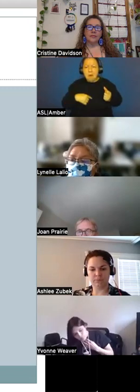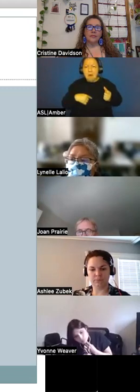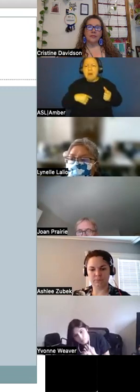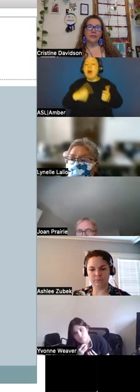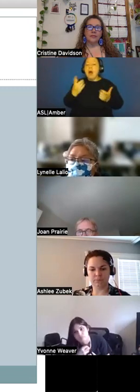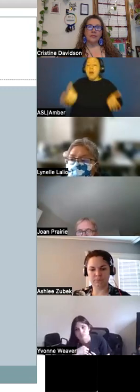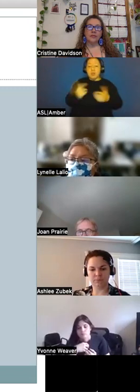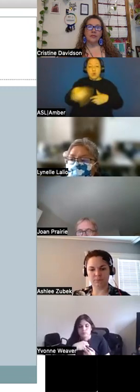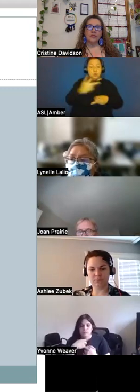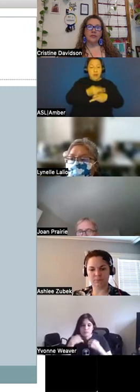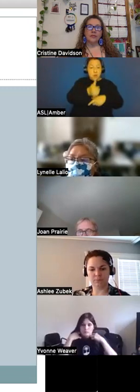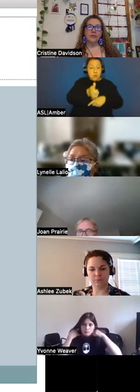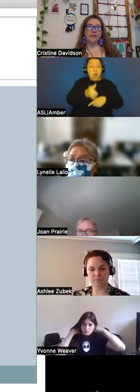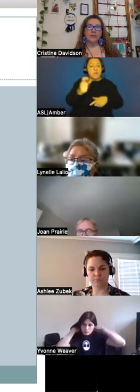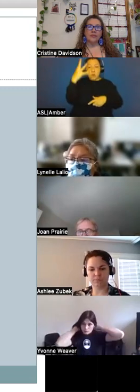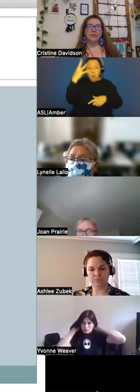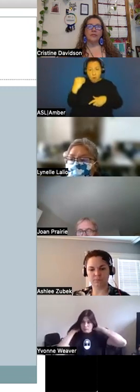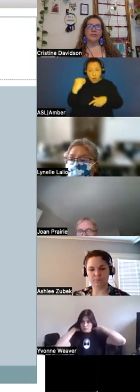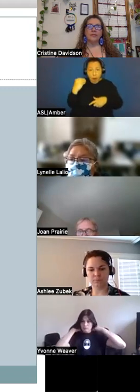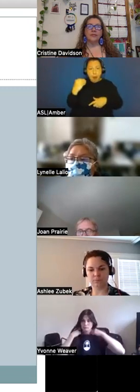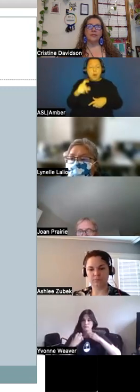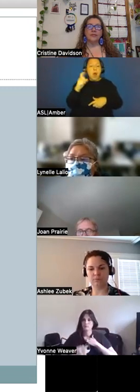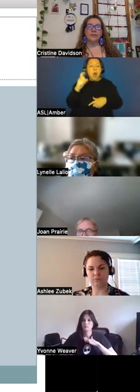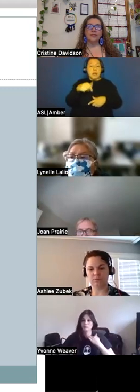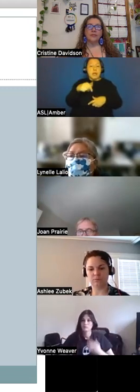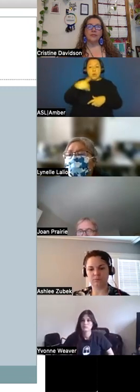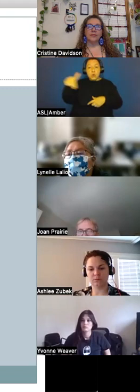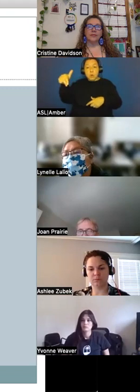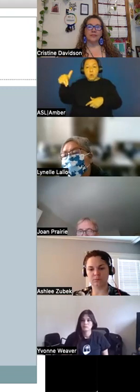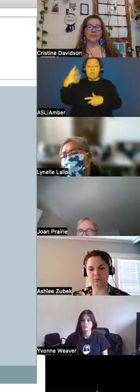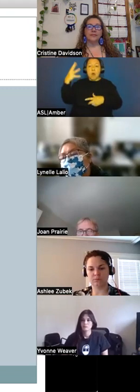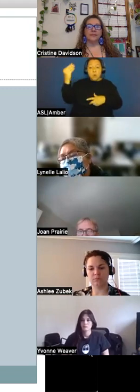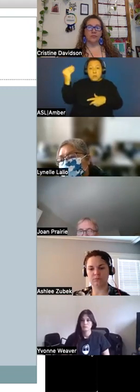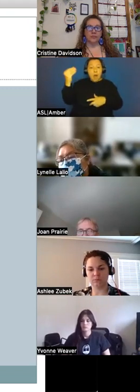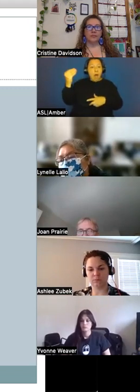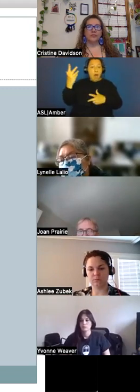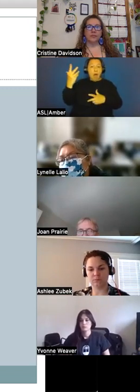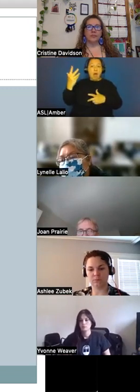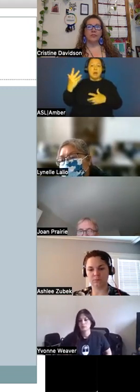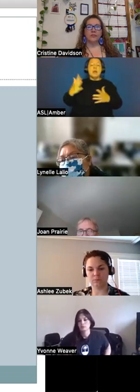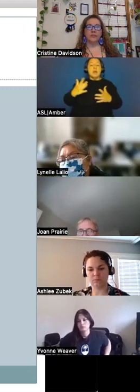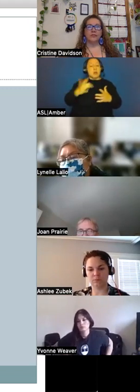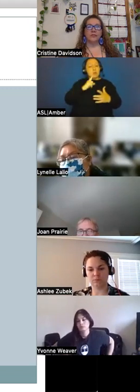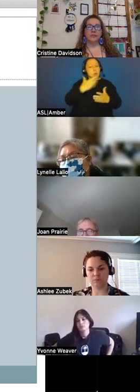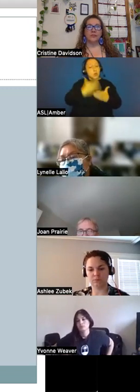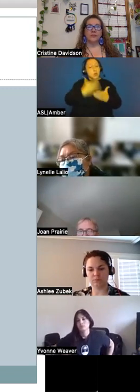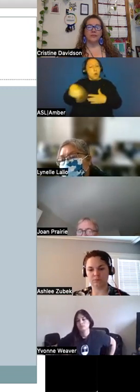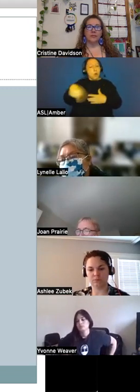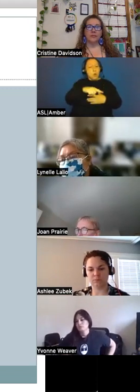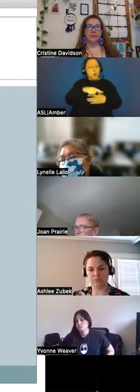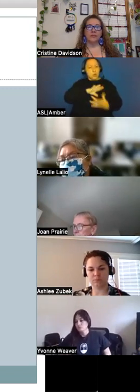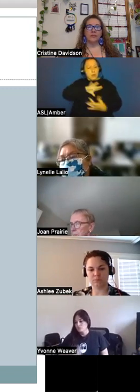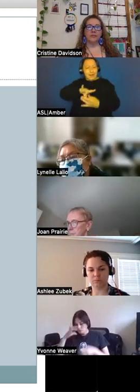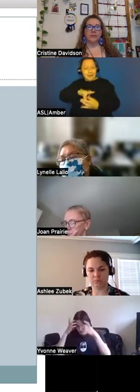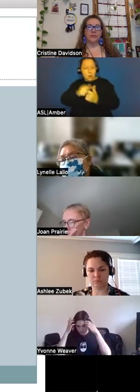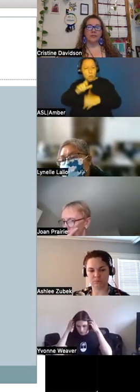outside, that can be really helpful too, connecting and reconnecting with the earth. And if you need advocacy, we